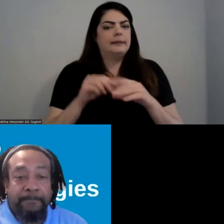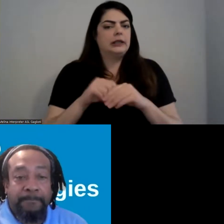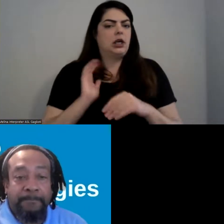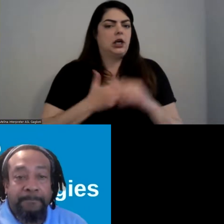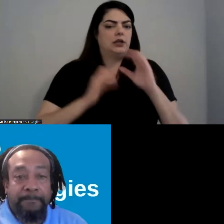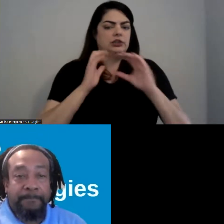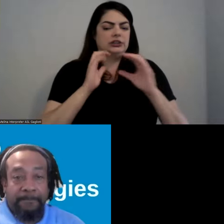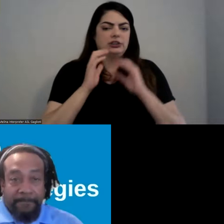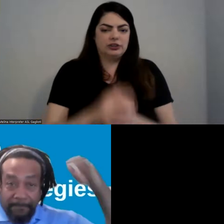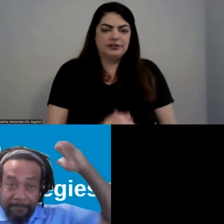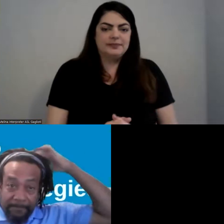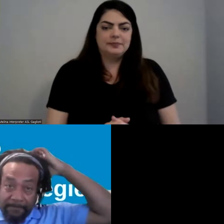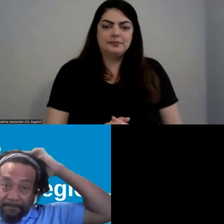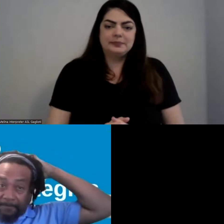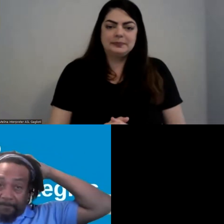Interesting.